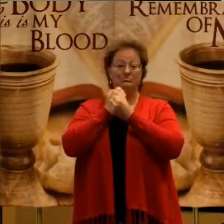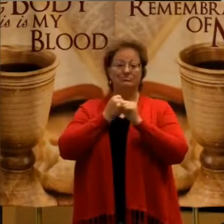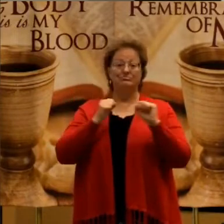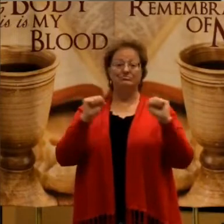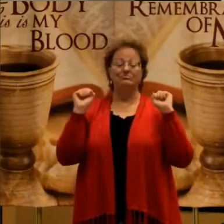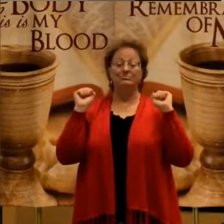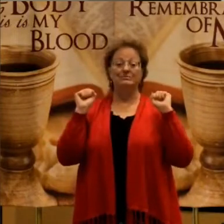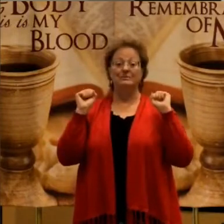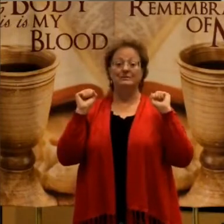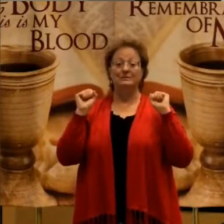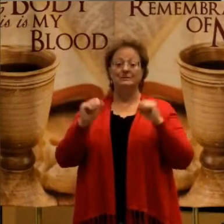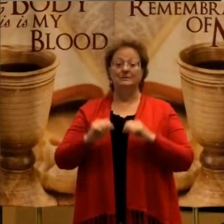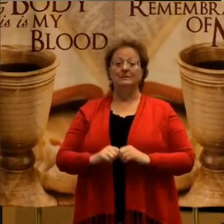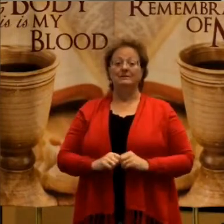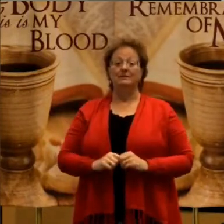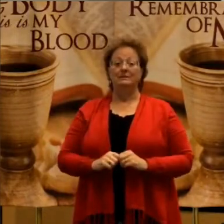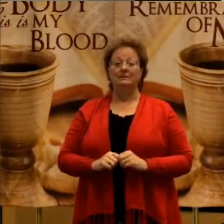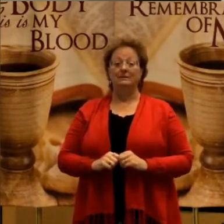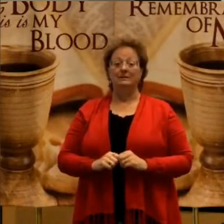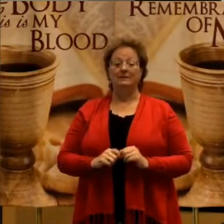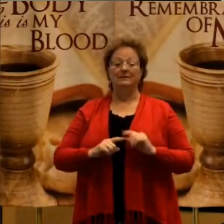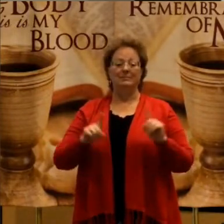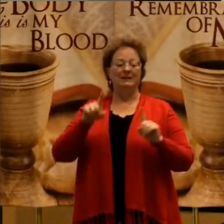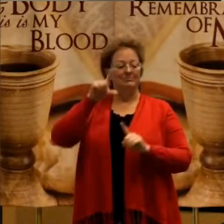sin. But